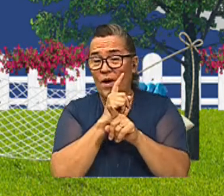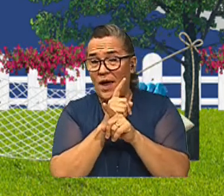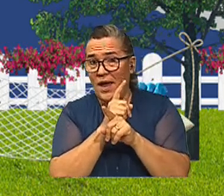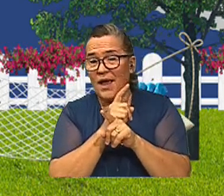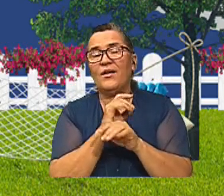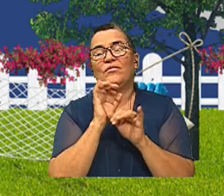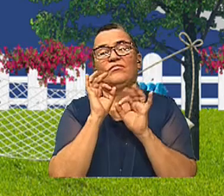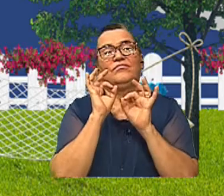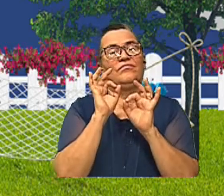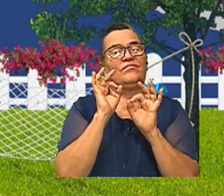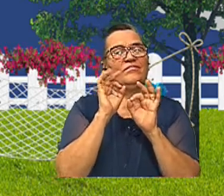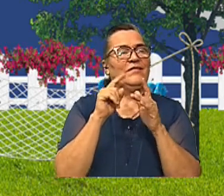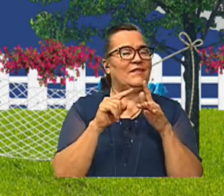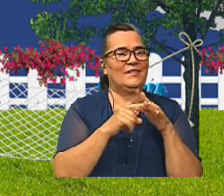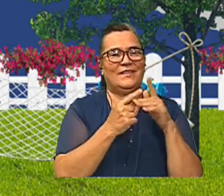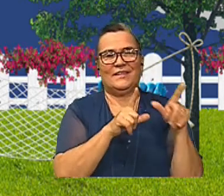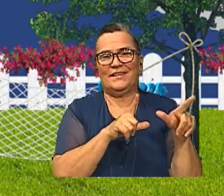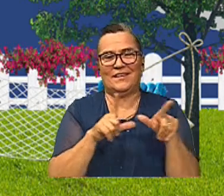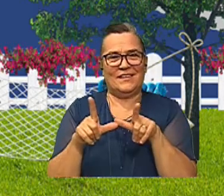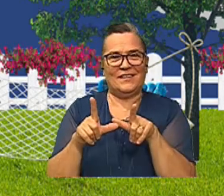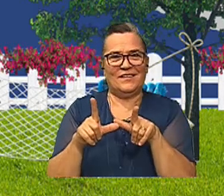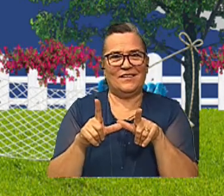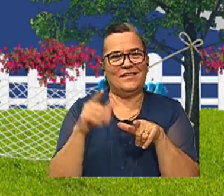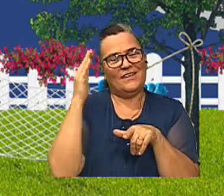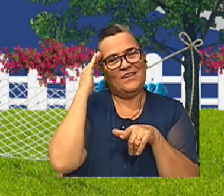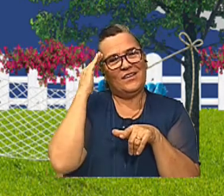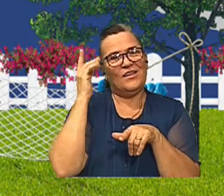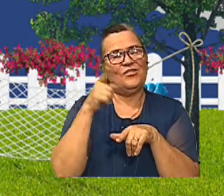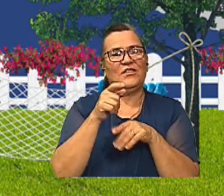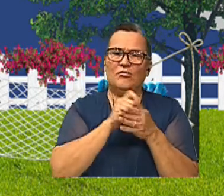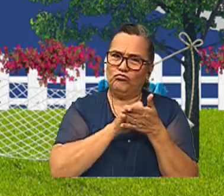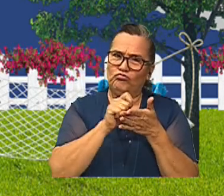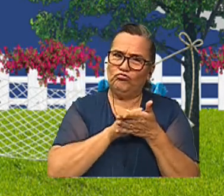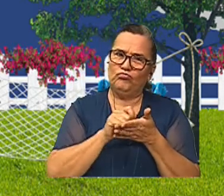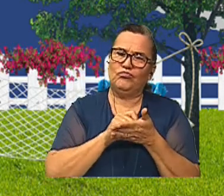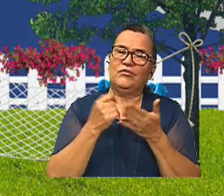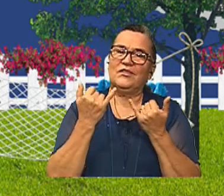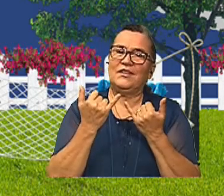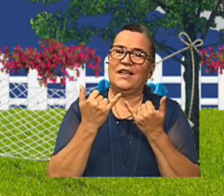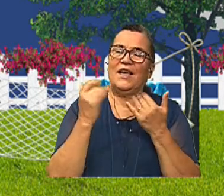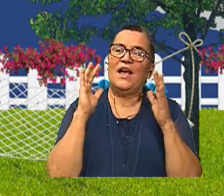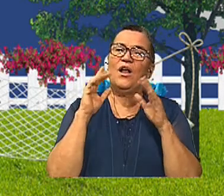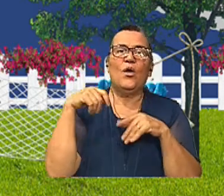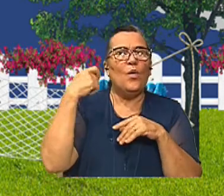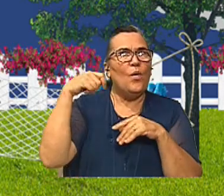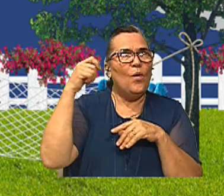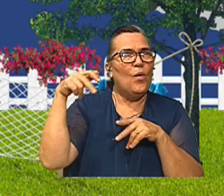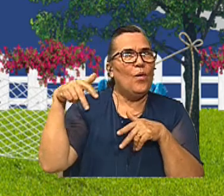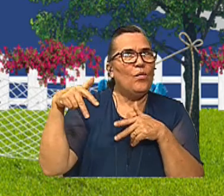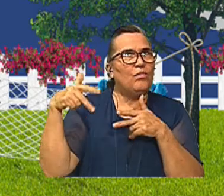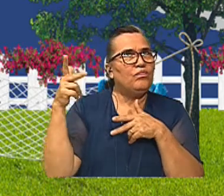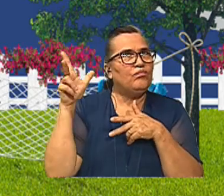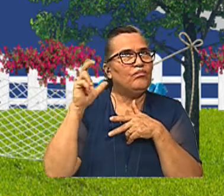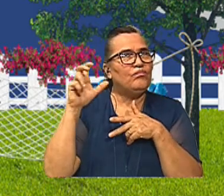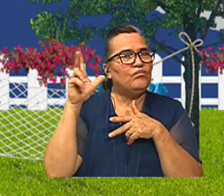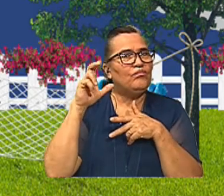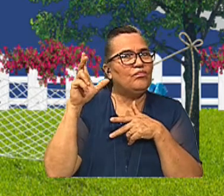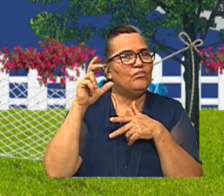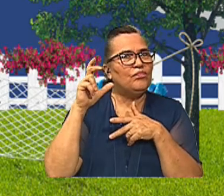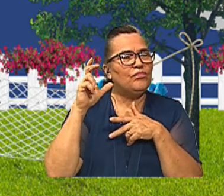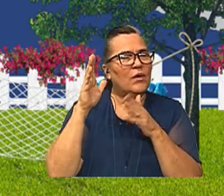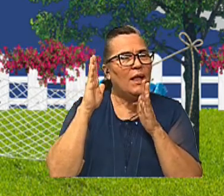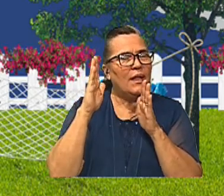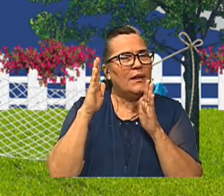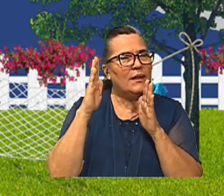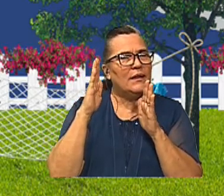We are ready. I know that you took your notes, and now we are going to play the audio and pay carefully